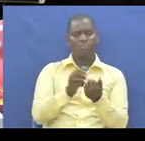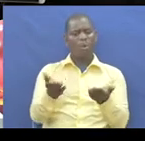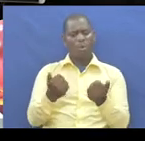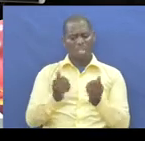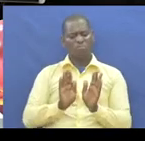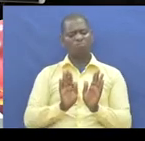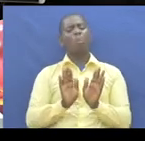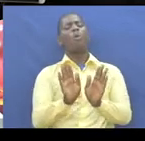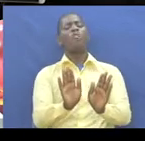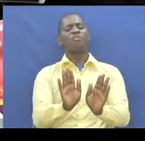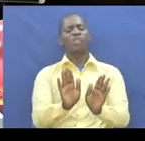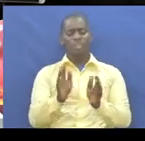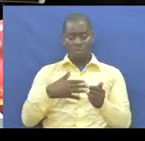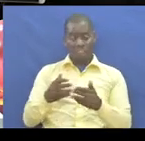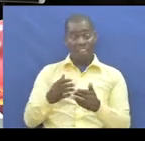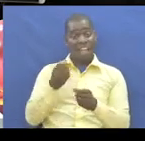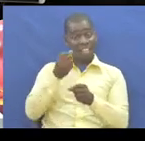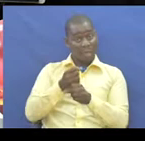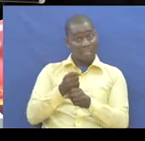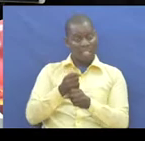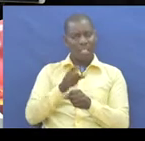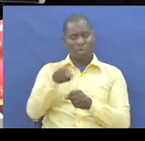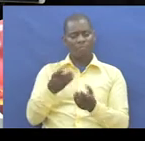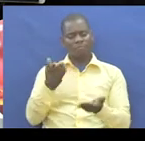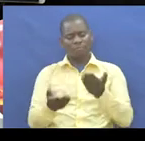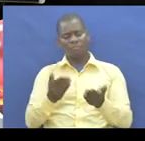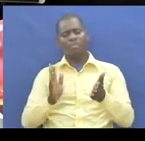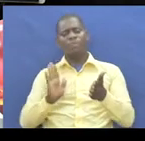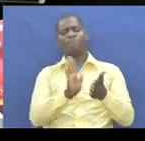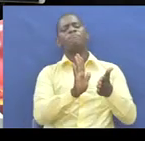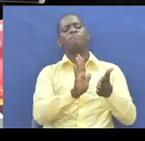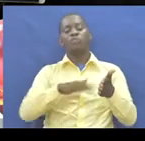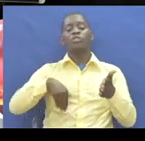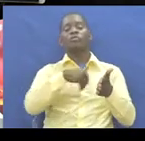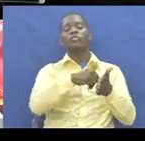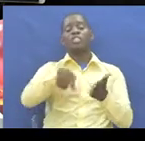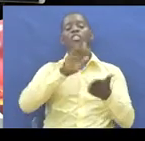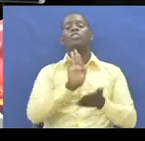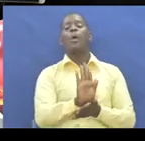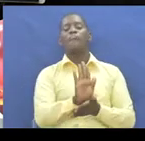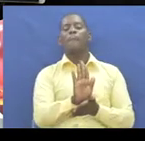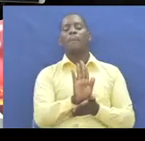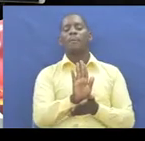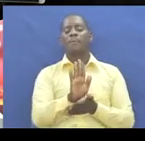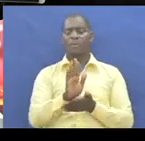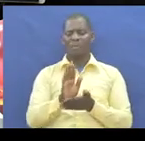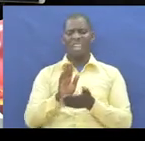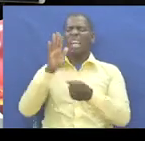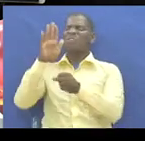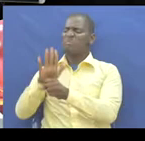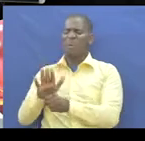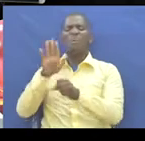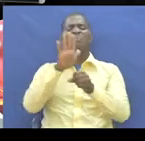find that it starts moving. If a force applied to an object, whether it was moving, then you find that an object